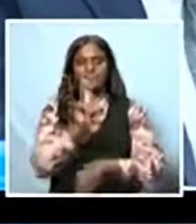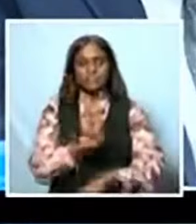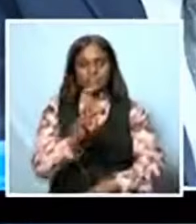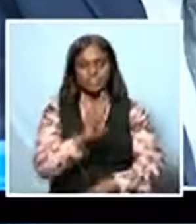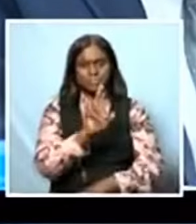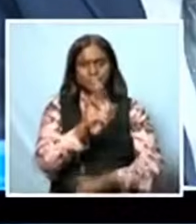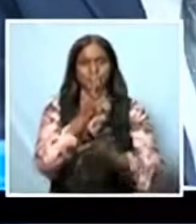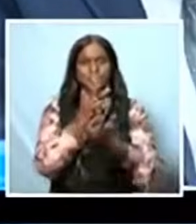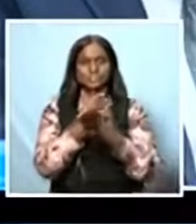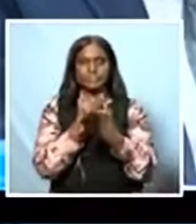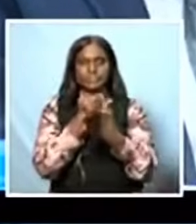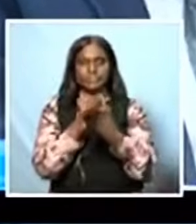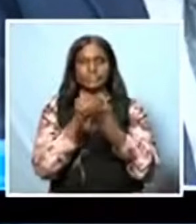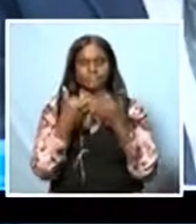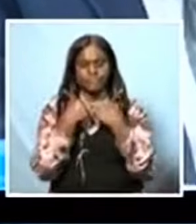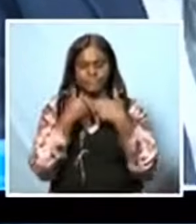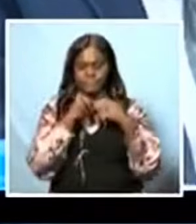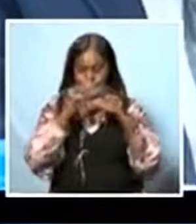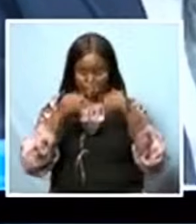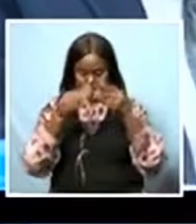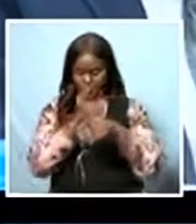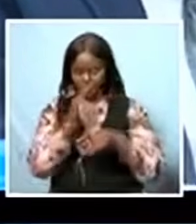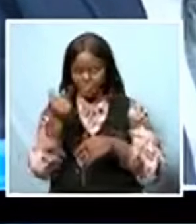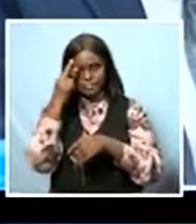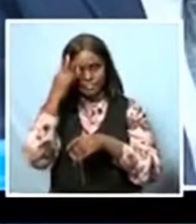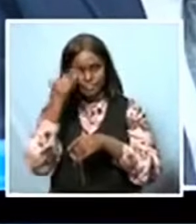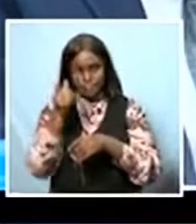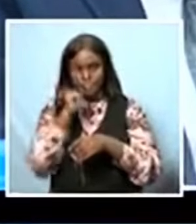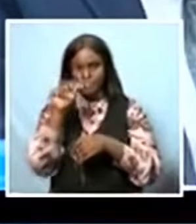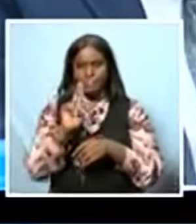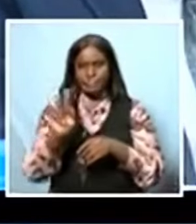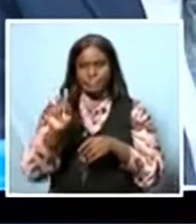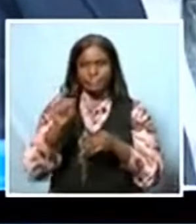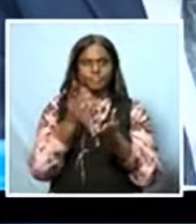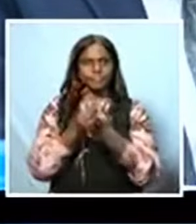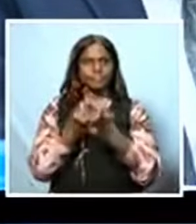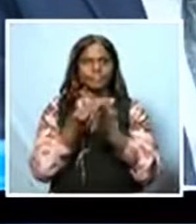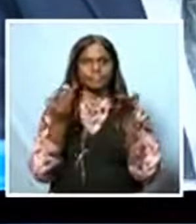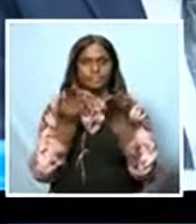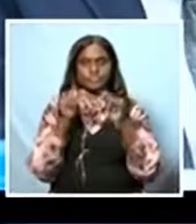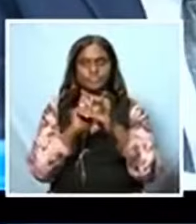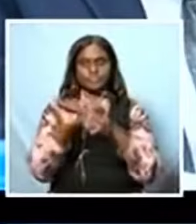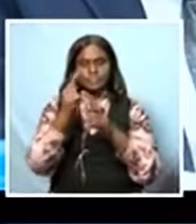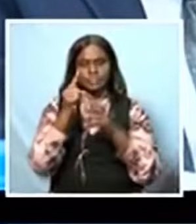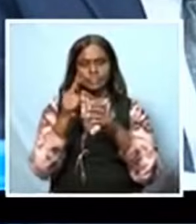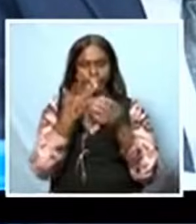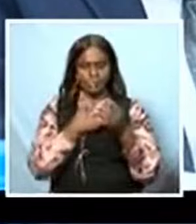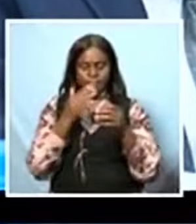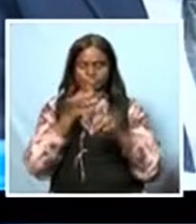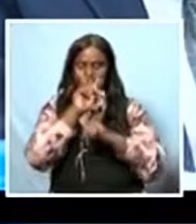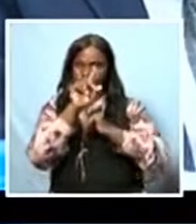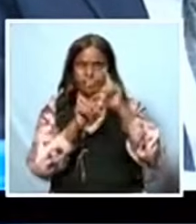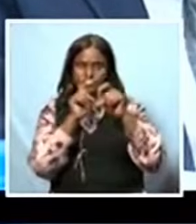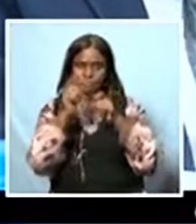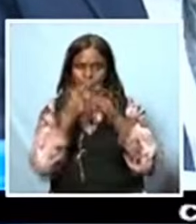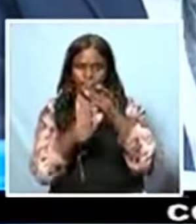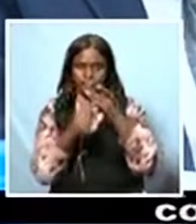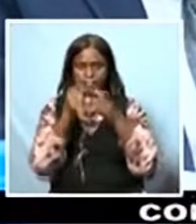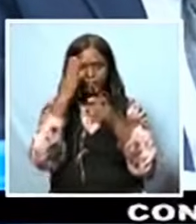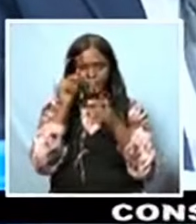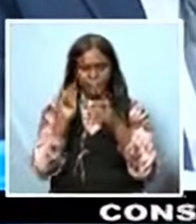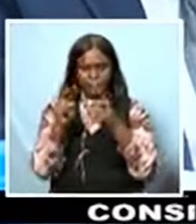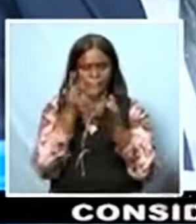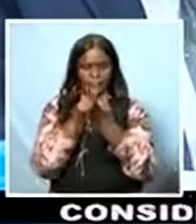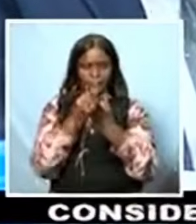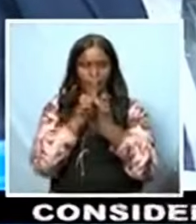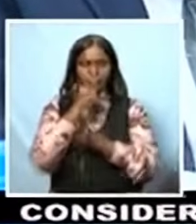amount. They have not given any reason why they didn't spend that money in the first place. So my question is, why was that